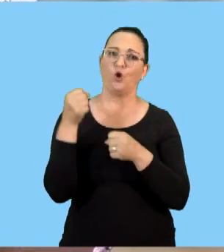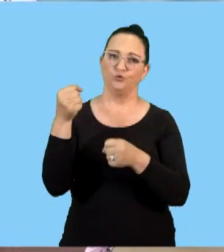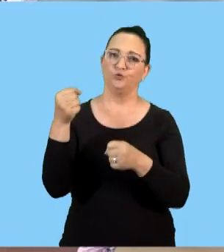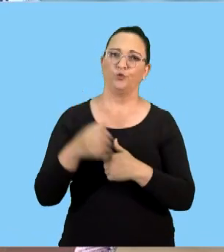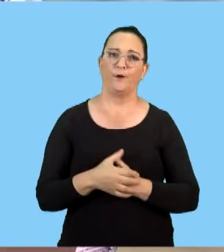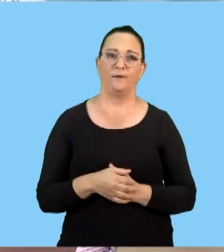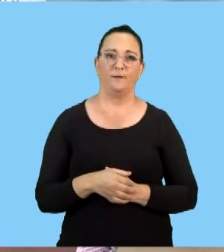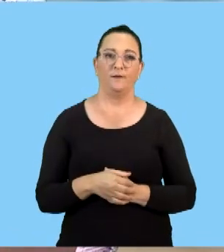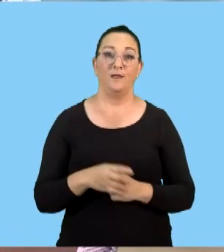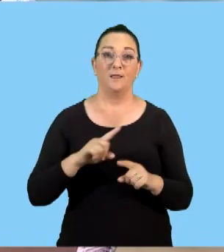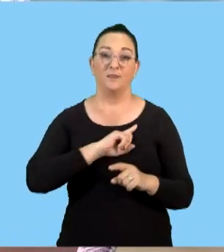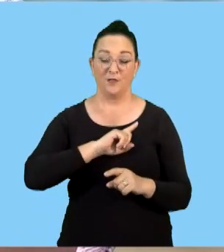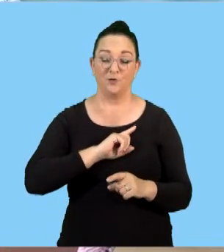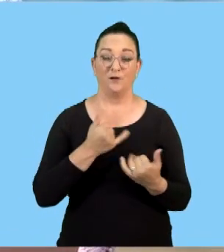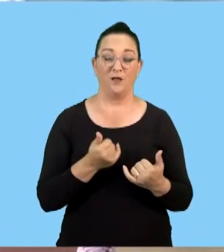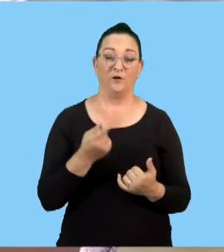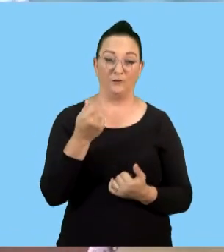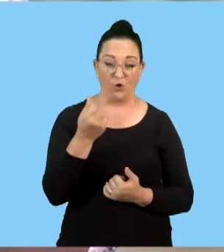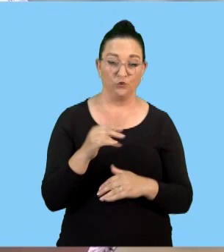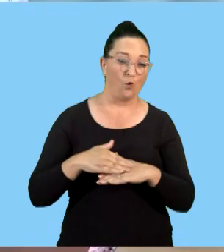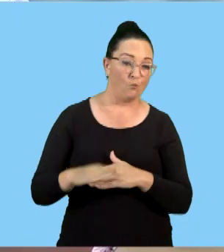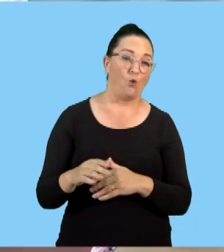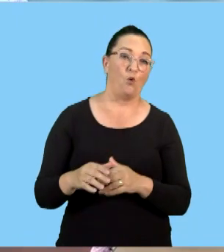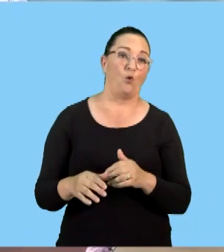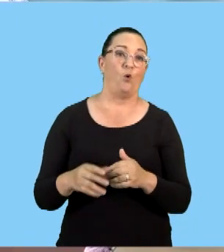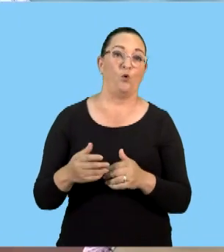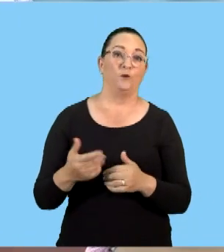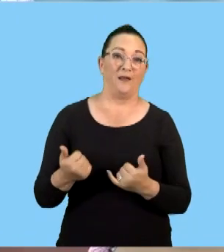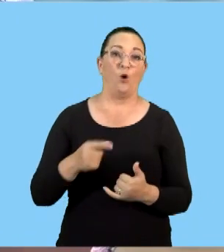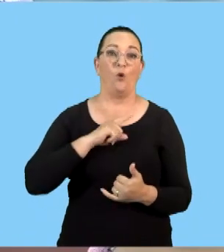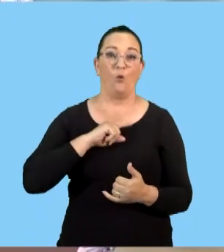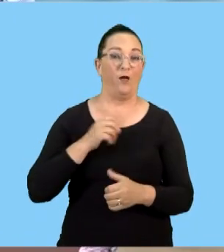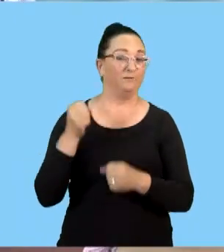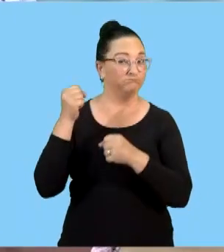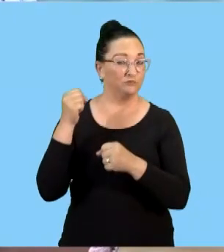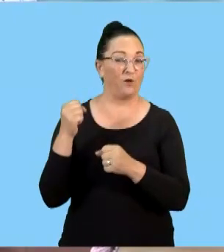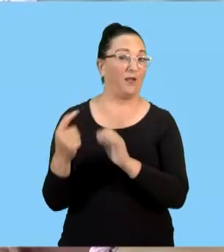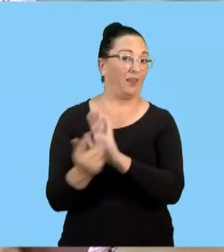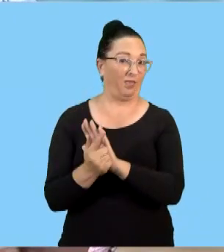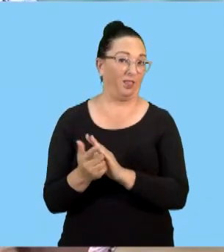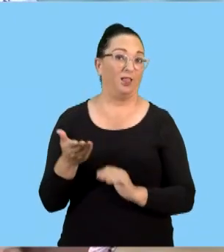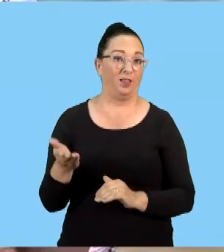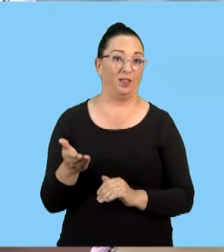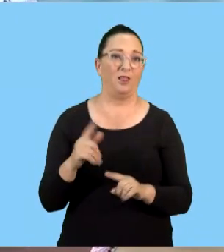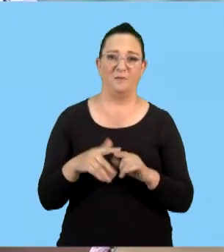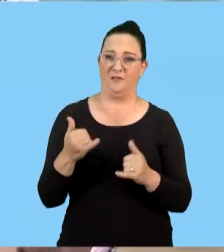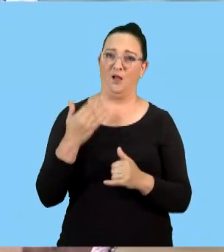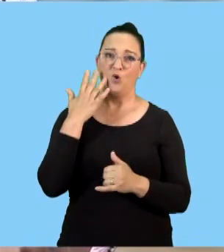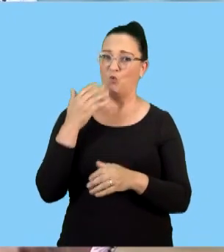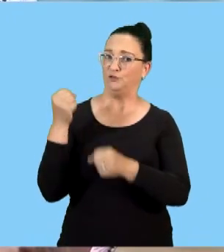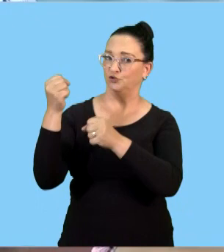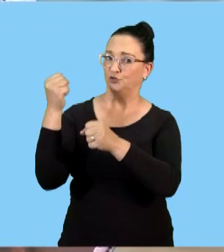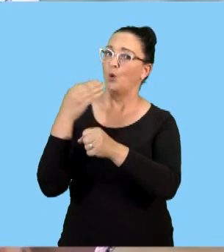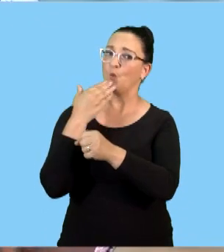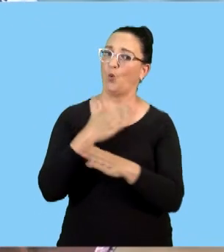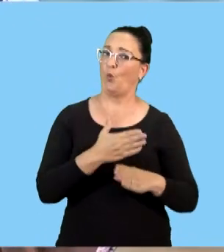go on a strike. So the cost of labor increases because of legal strikes. So when the employees are off on a strike, who's